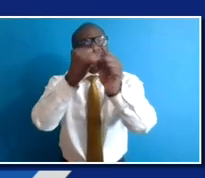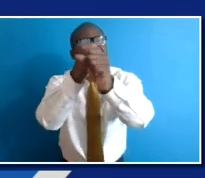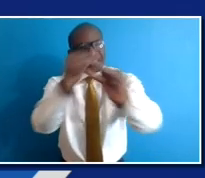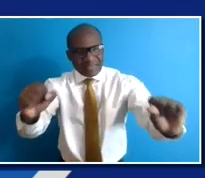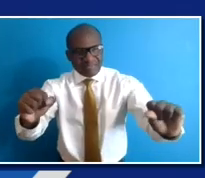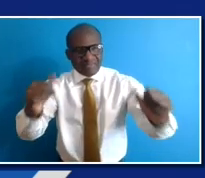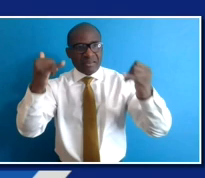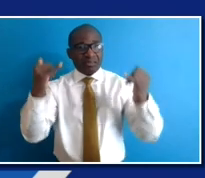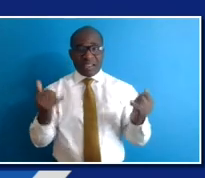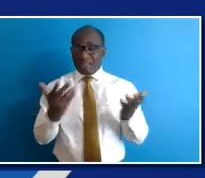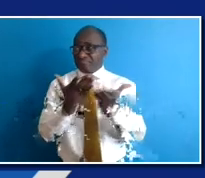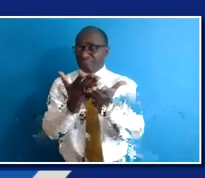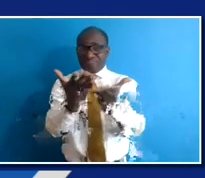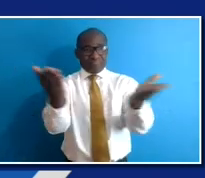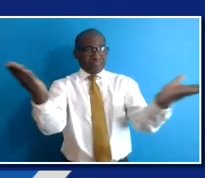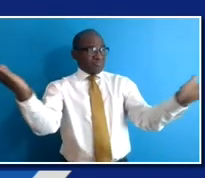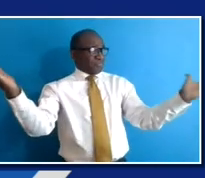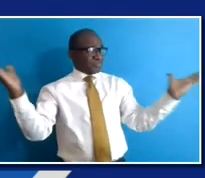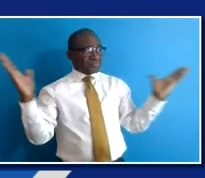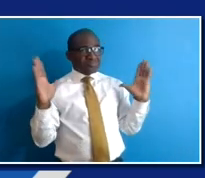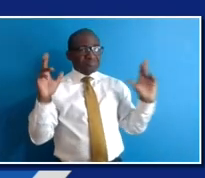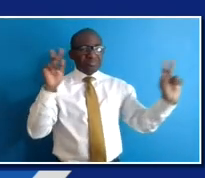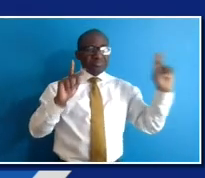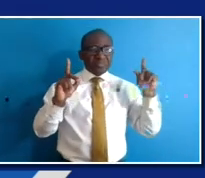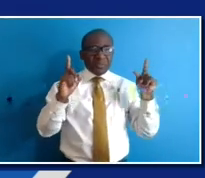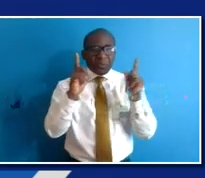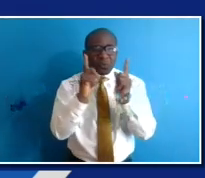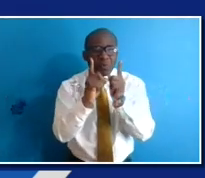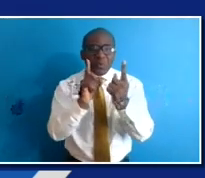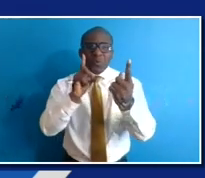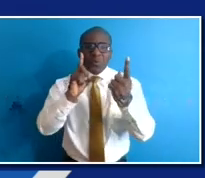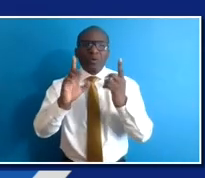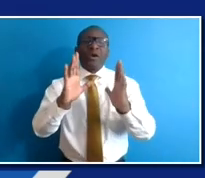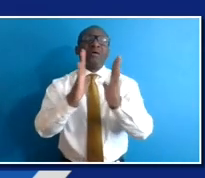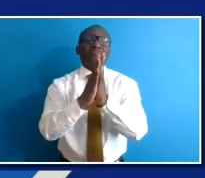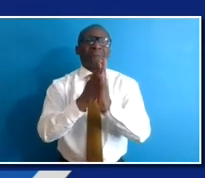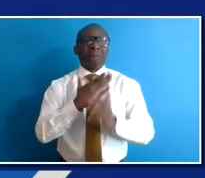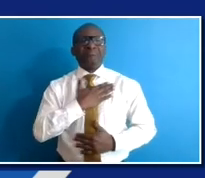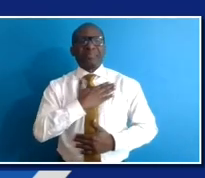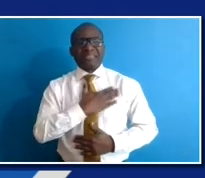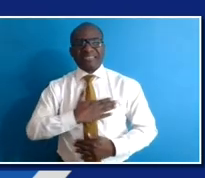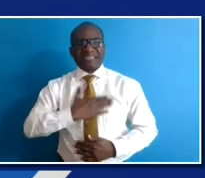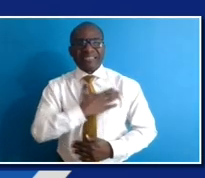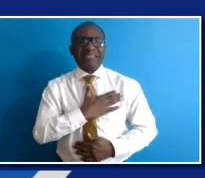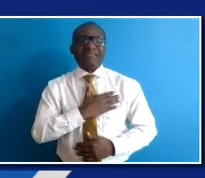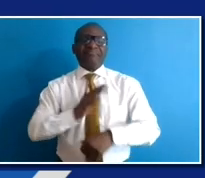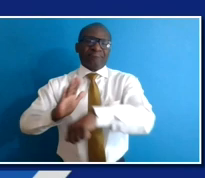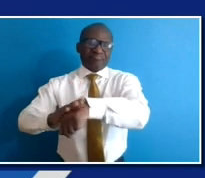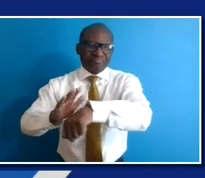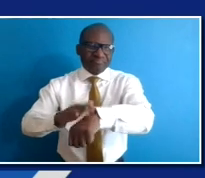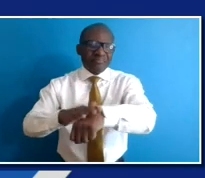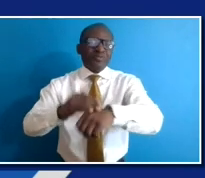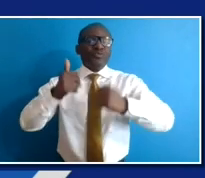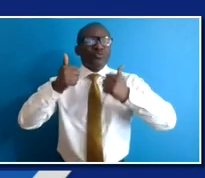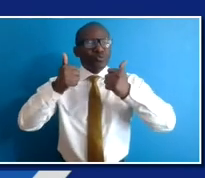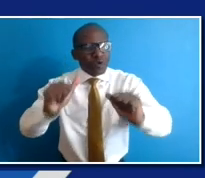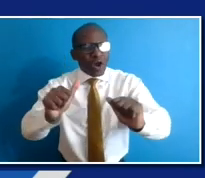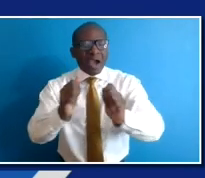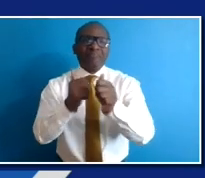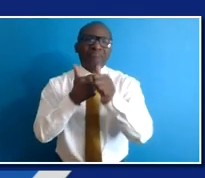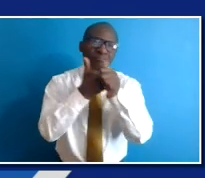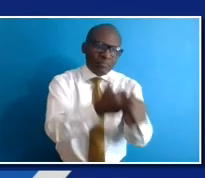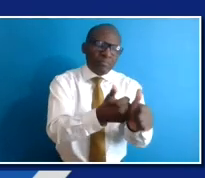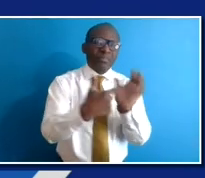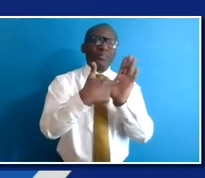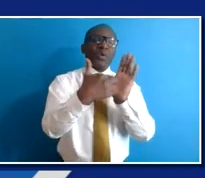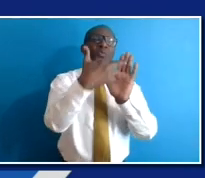we try to provide that for them as a means to do it. We find that the majority of people that don't wear masks may say, I forgot to